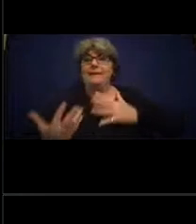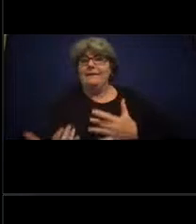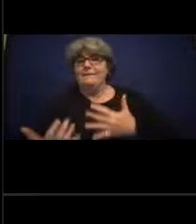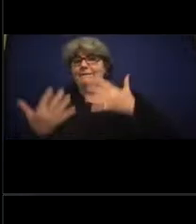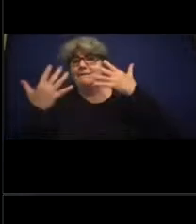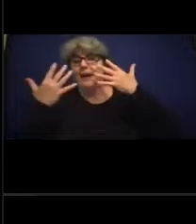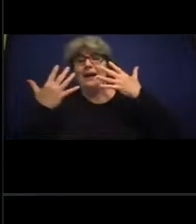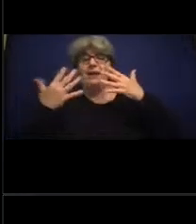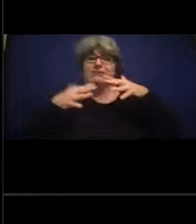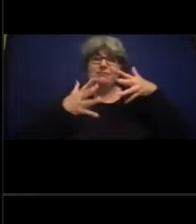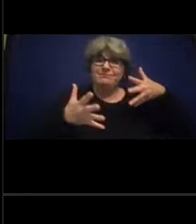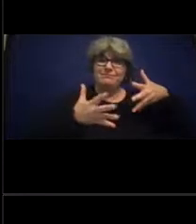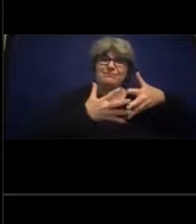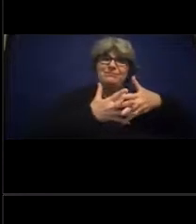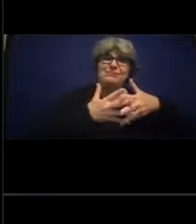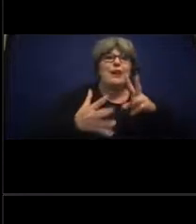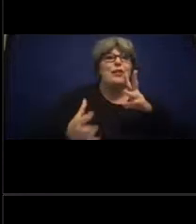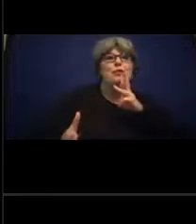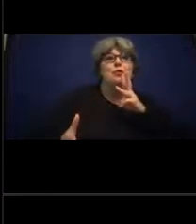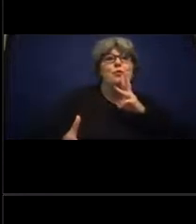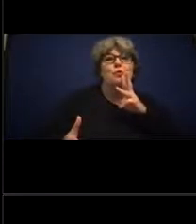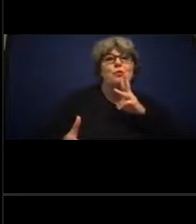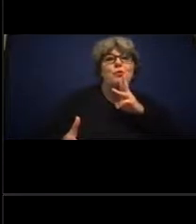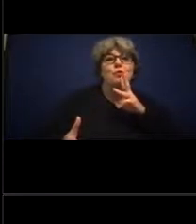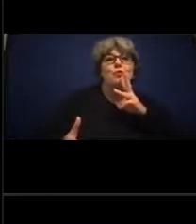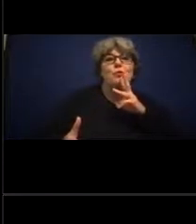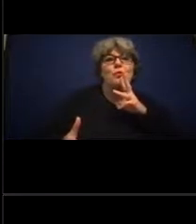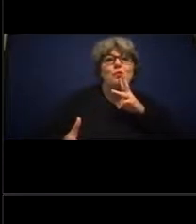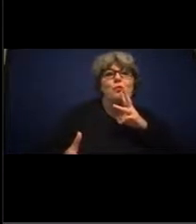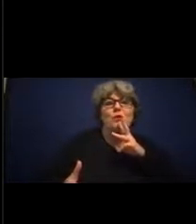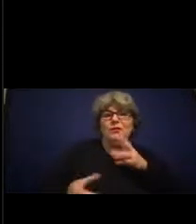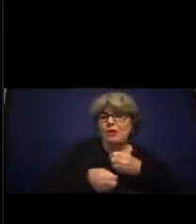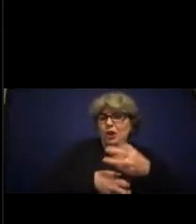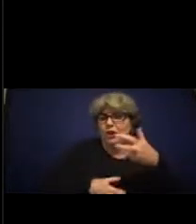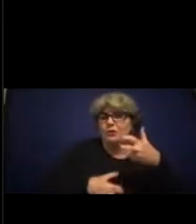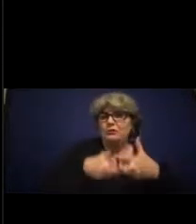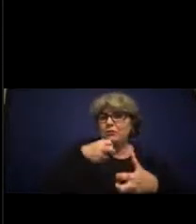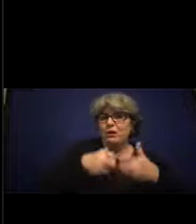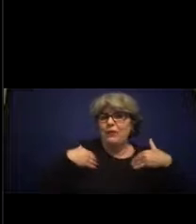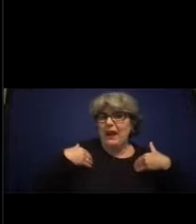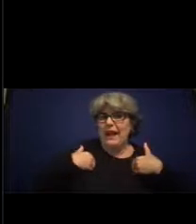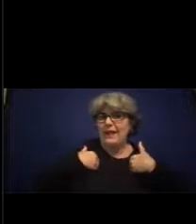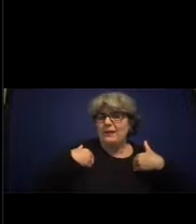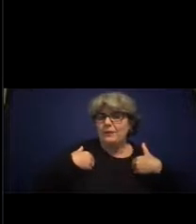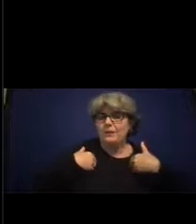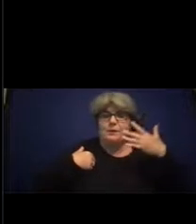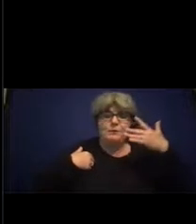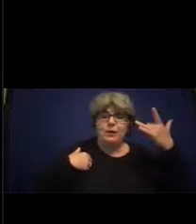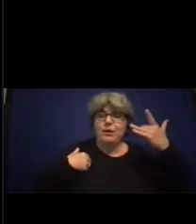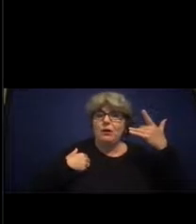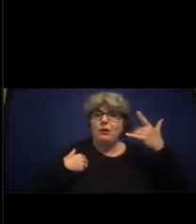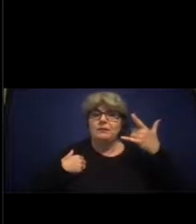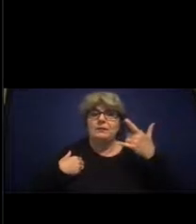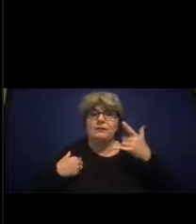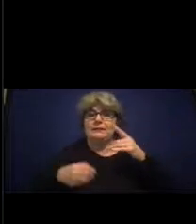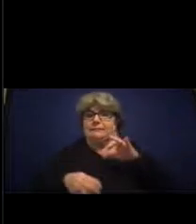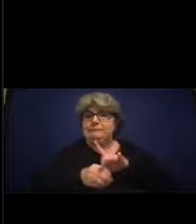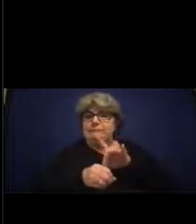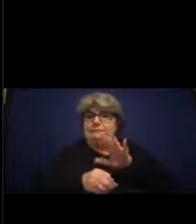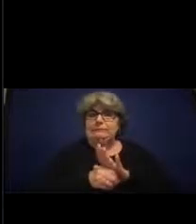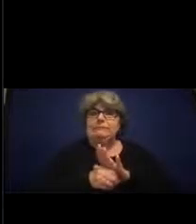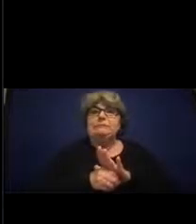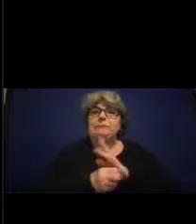the water. The particles cause these plankton blooms, which can be problematic for a lot of animals downstream because they create these toxins in the